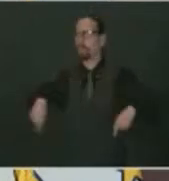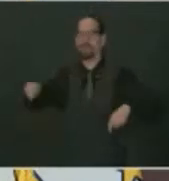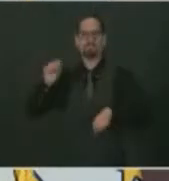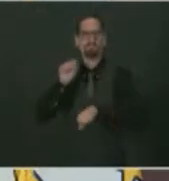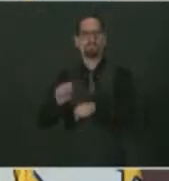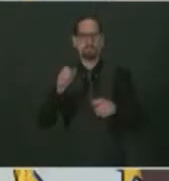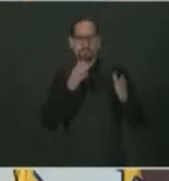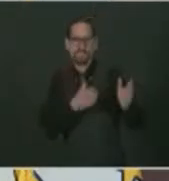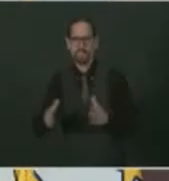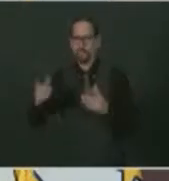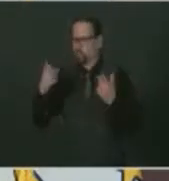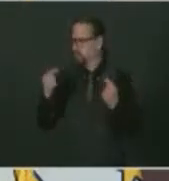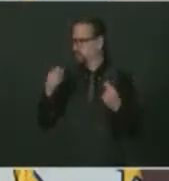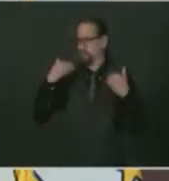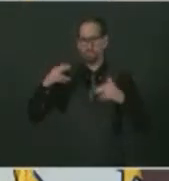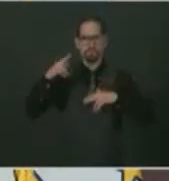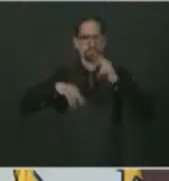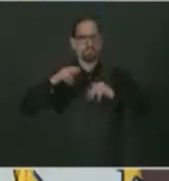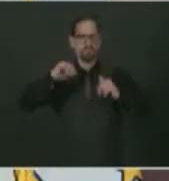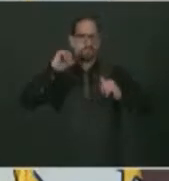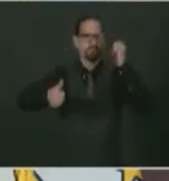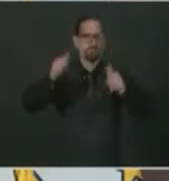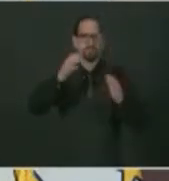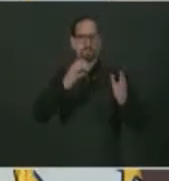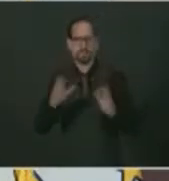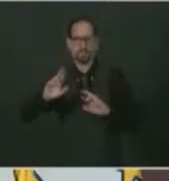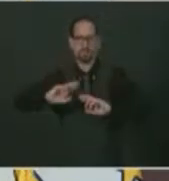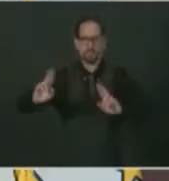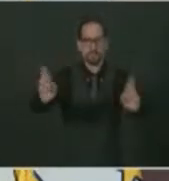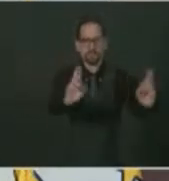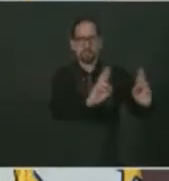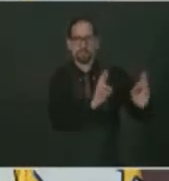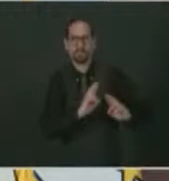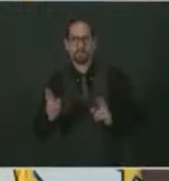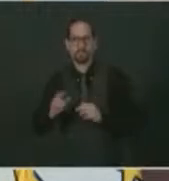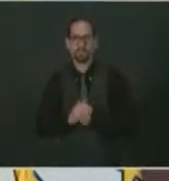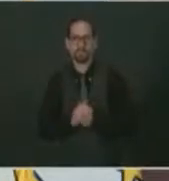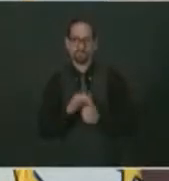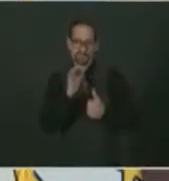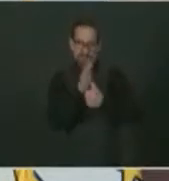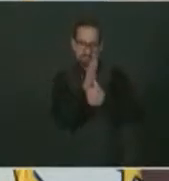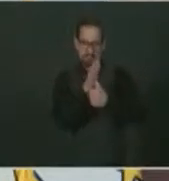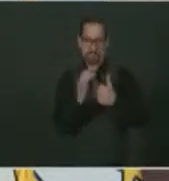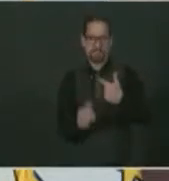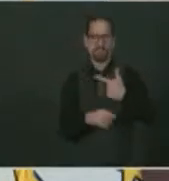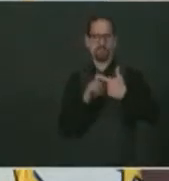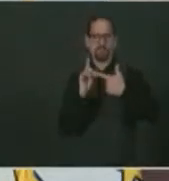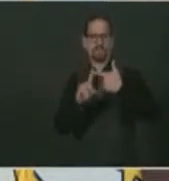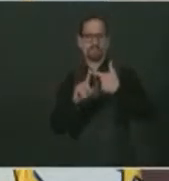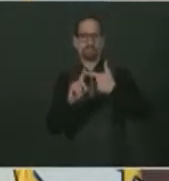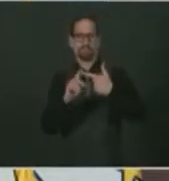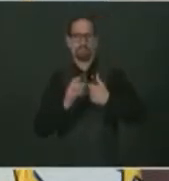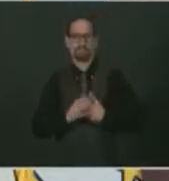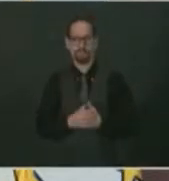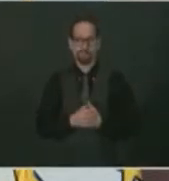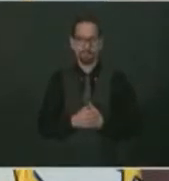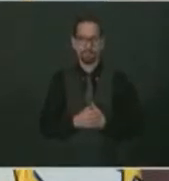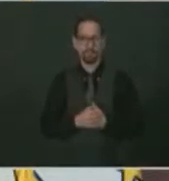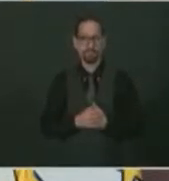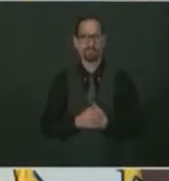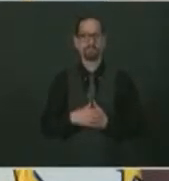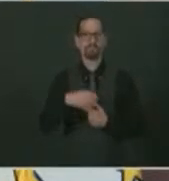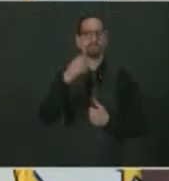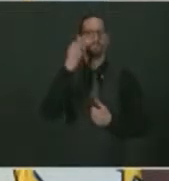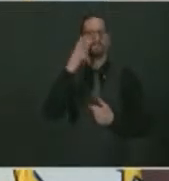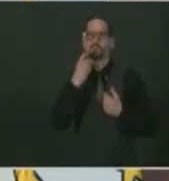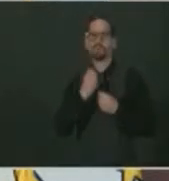pushing forward from there. The second task is to narrow our disparities and to continue to